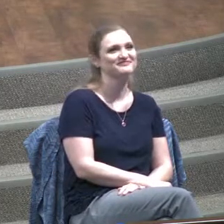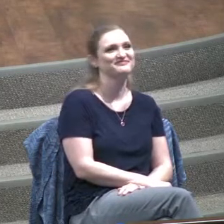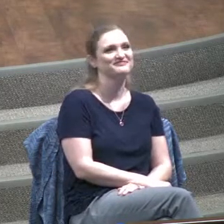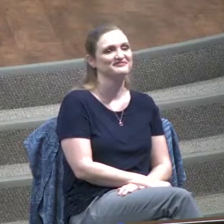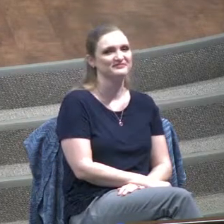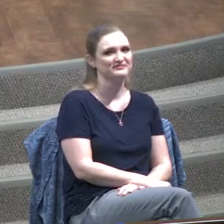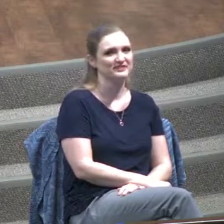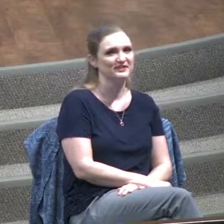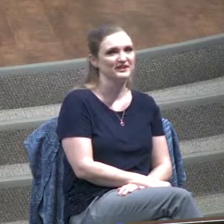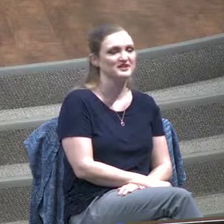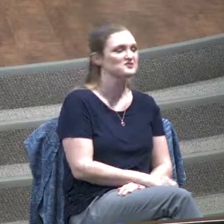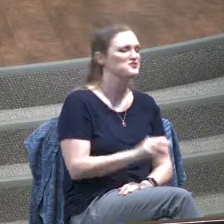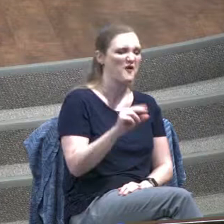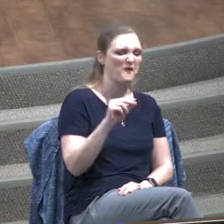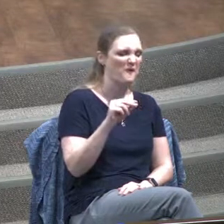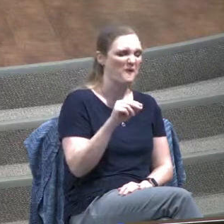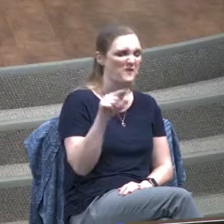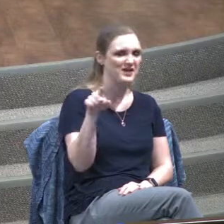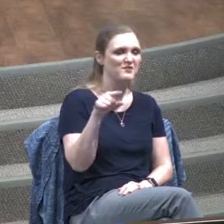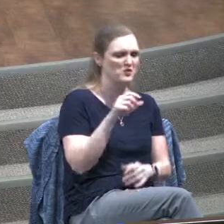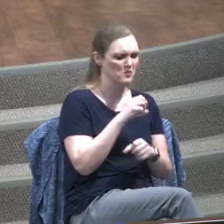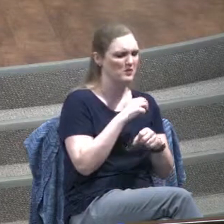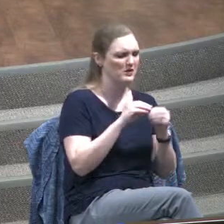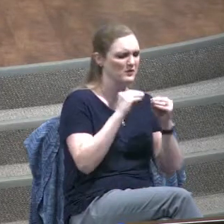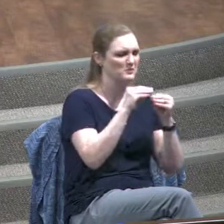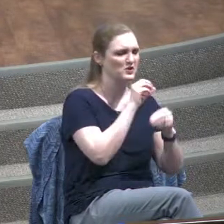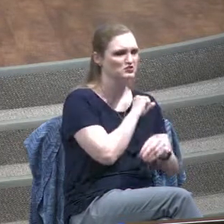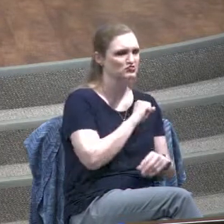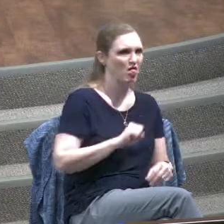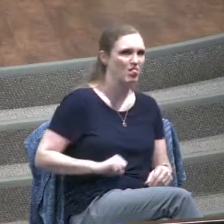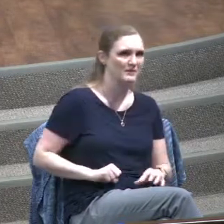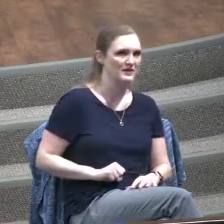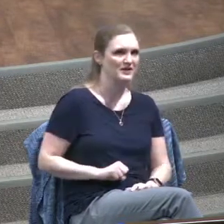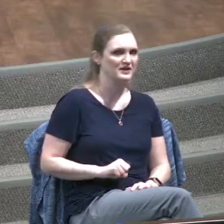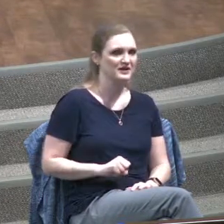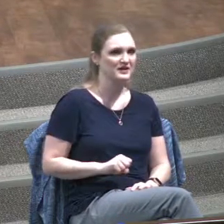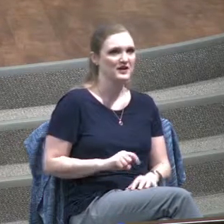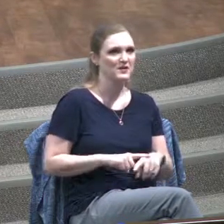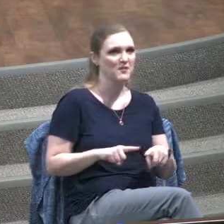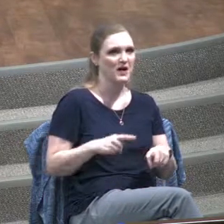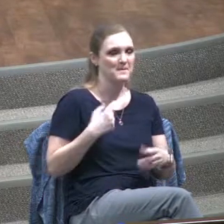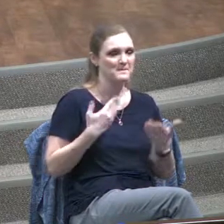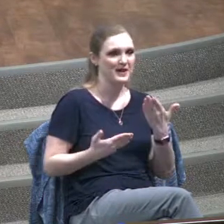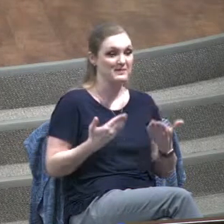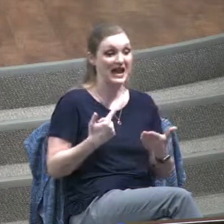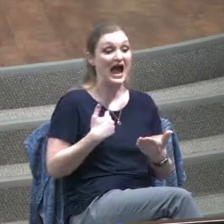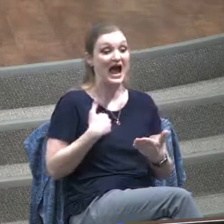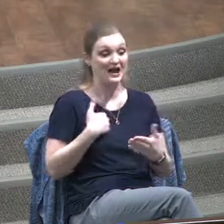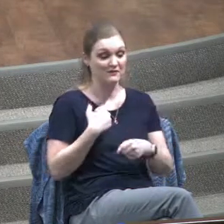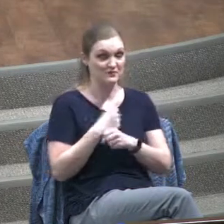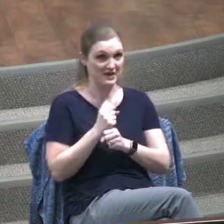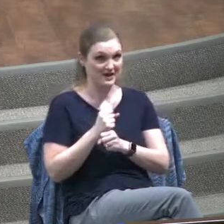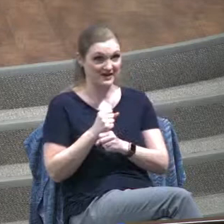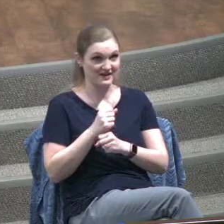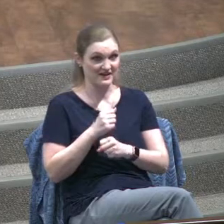Rick would build this, and I might build this if Jan Cronin helped me. But this